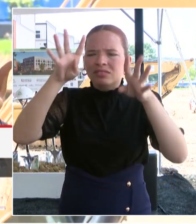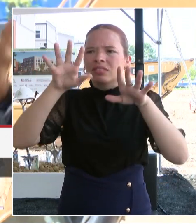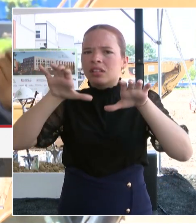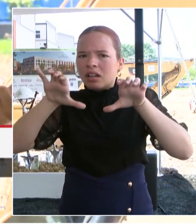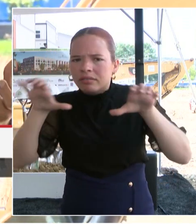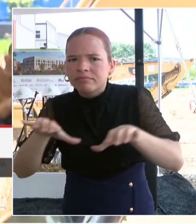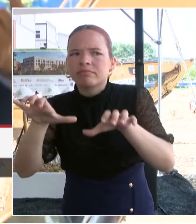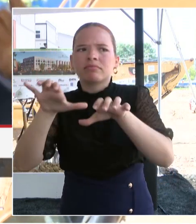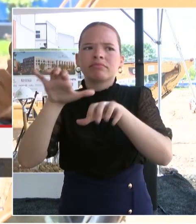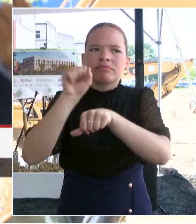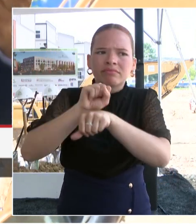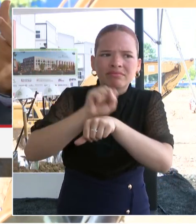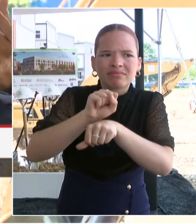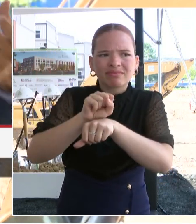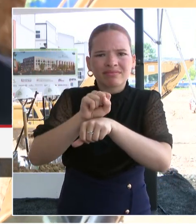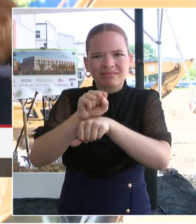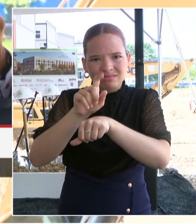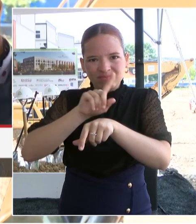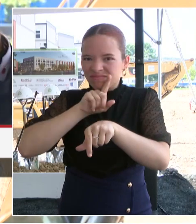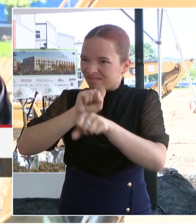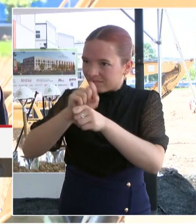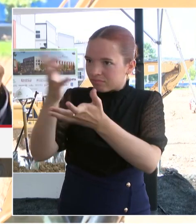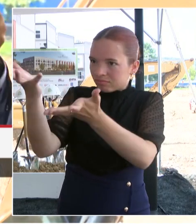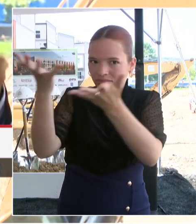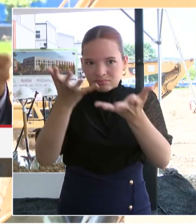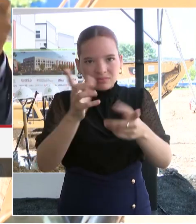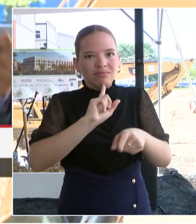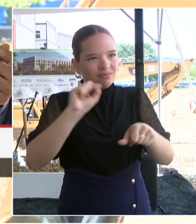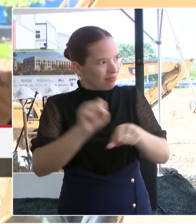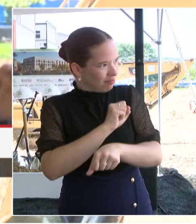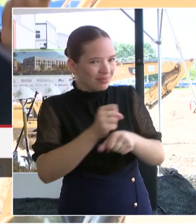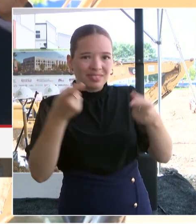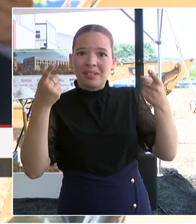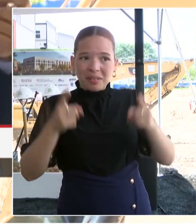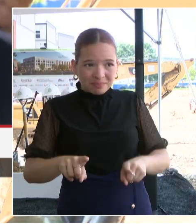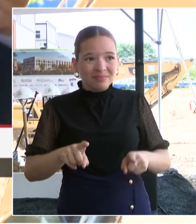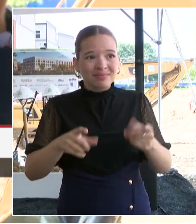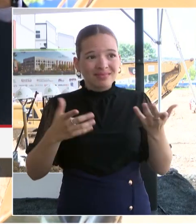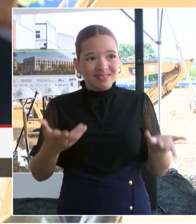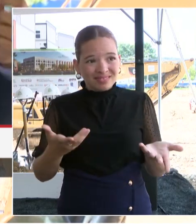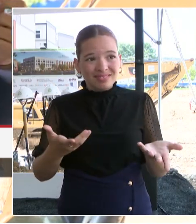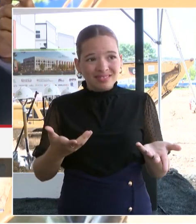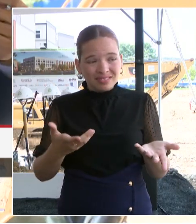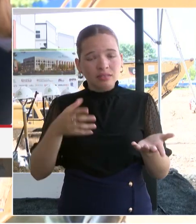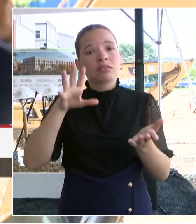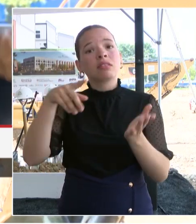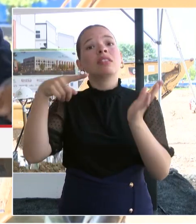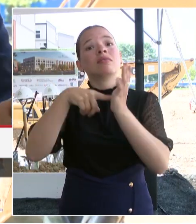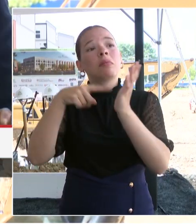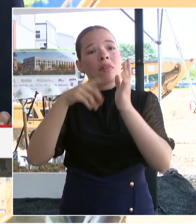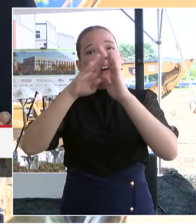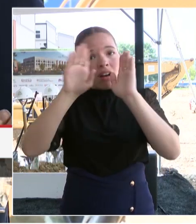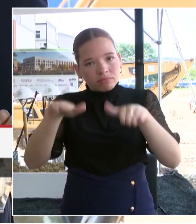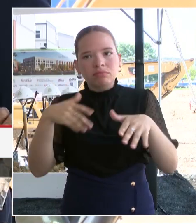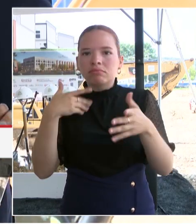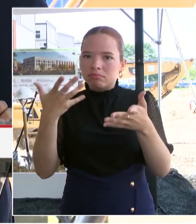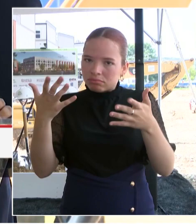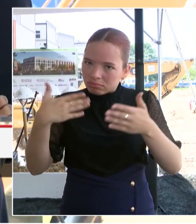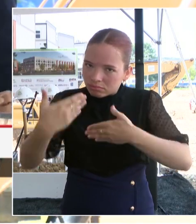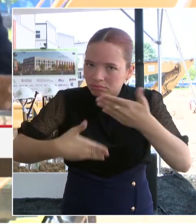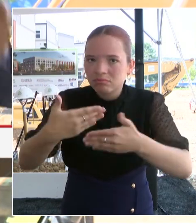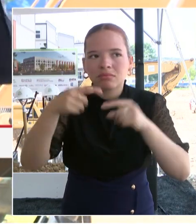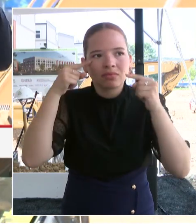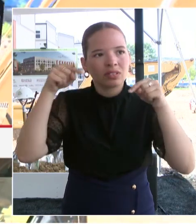talk about attainable and affordable housing and the need to build a lot of it. And when you look behind us and you see these for